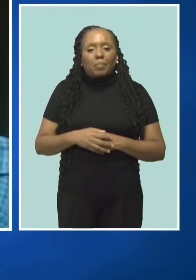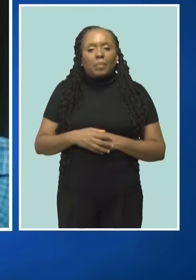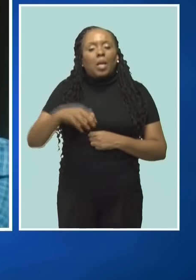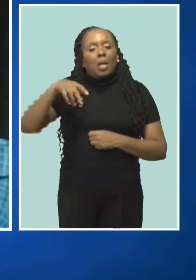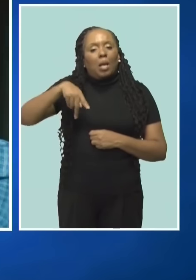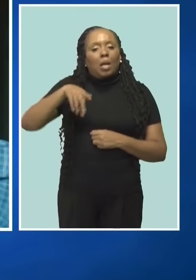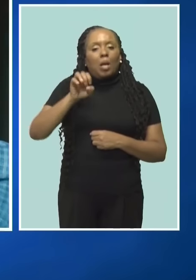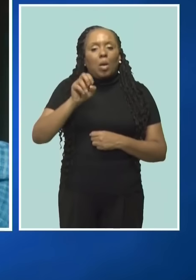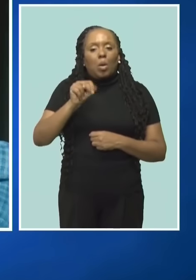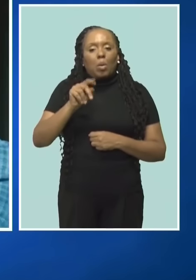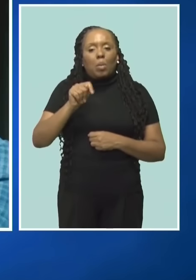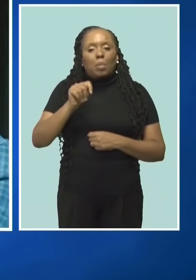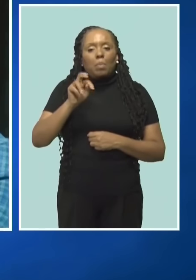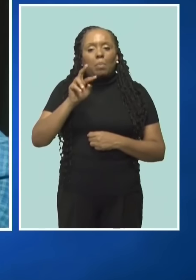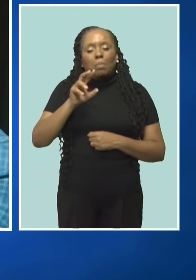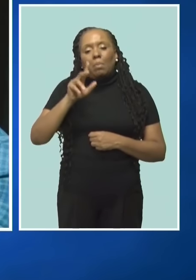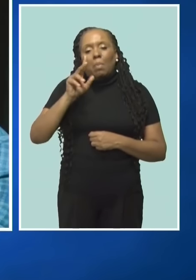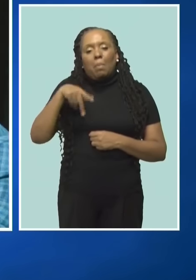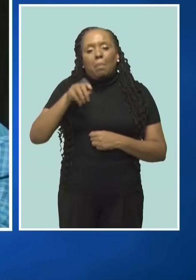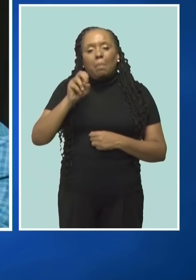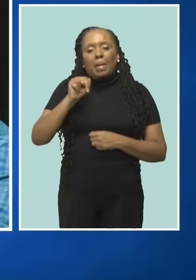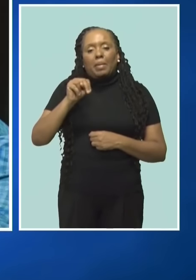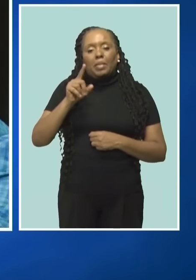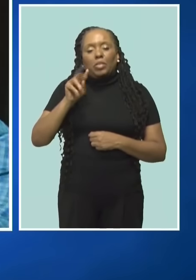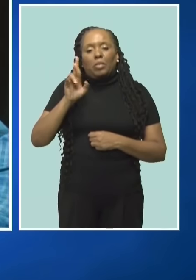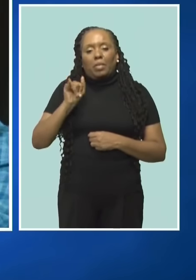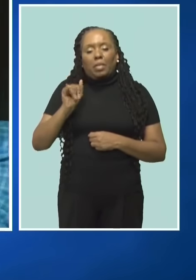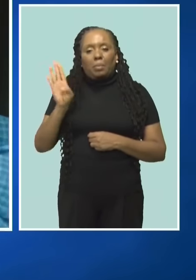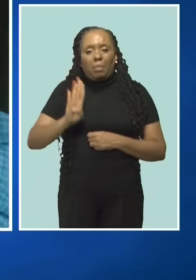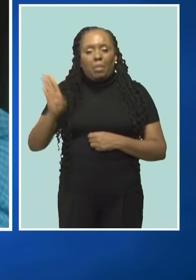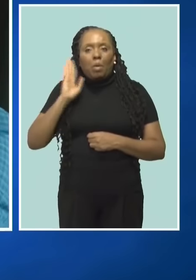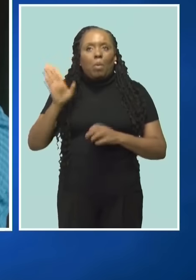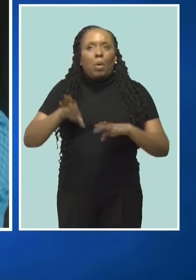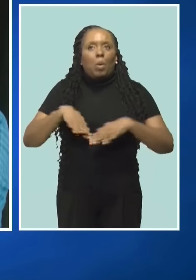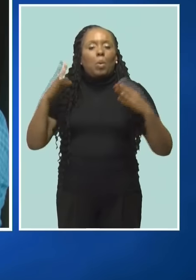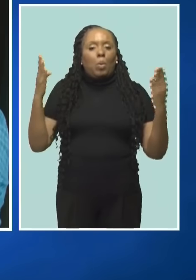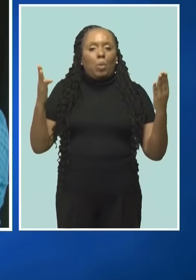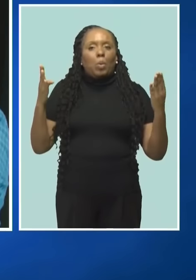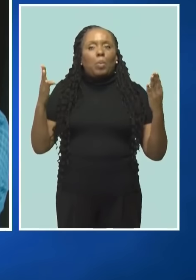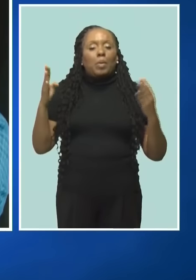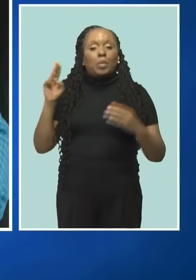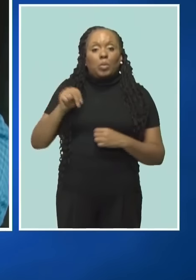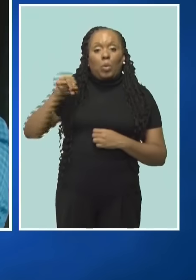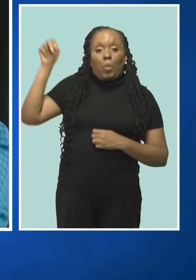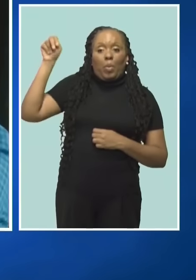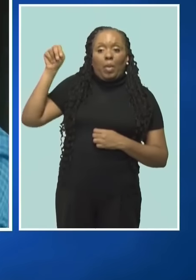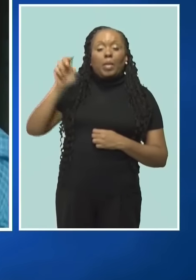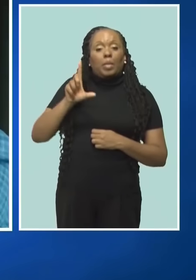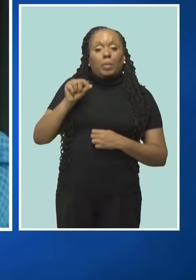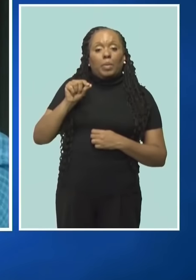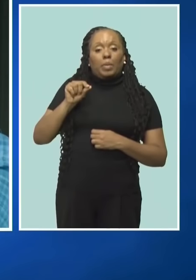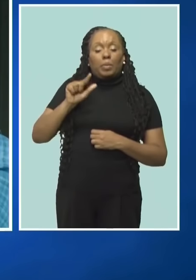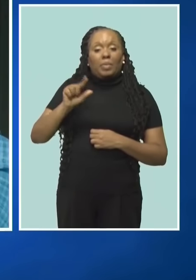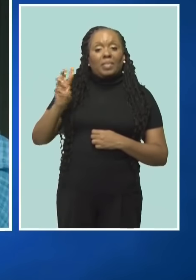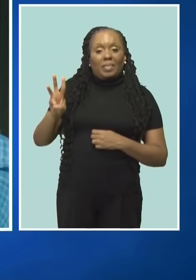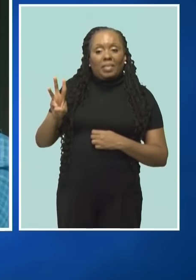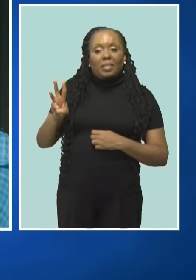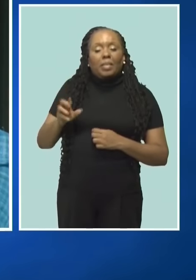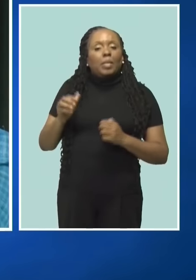and Resorts will be Pendry Barbados, which will open in the north of Barbados in 2026 with